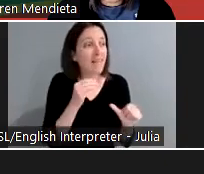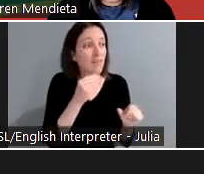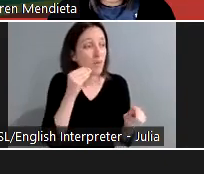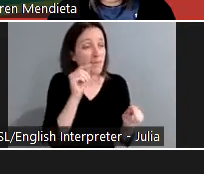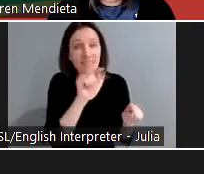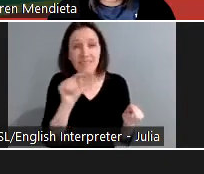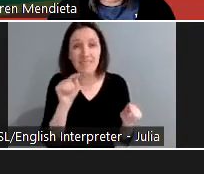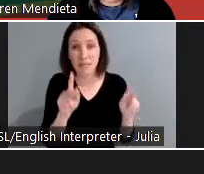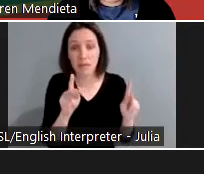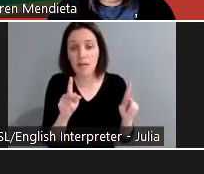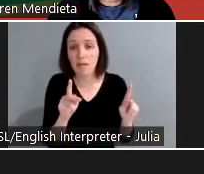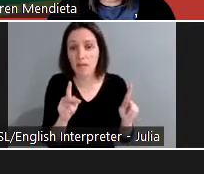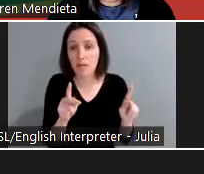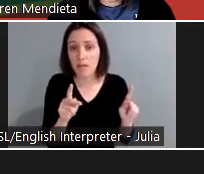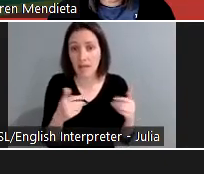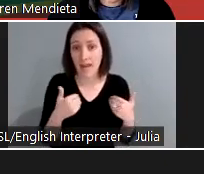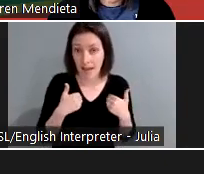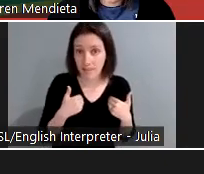can continue to use them like normal.